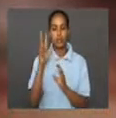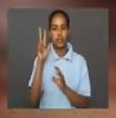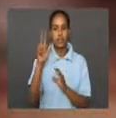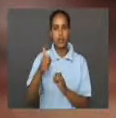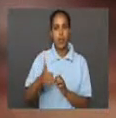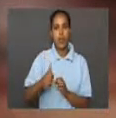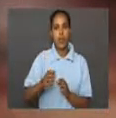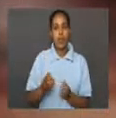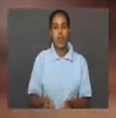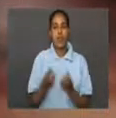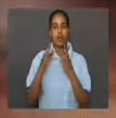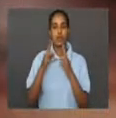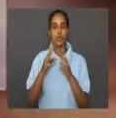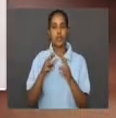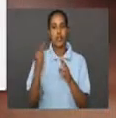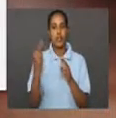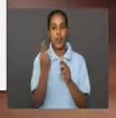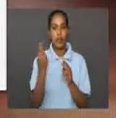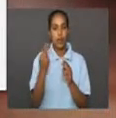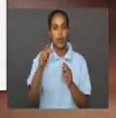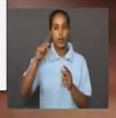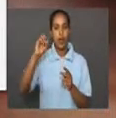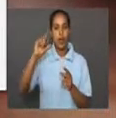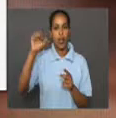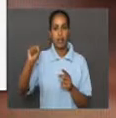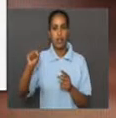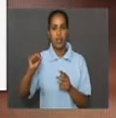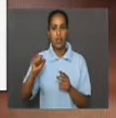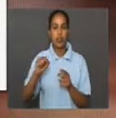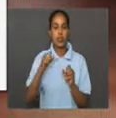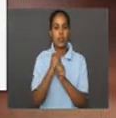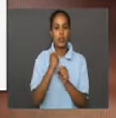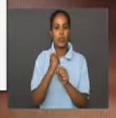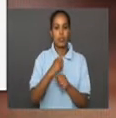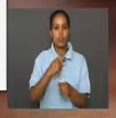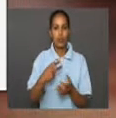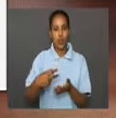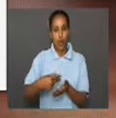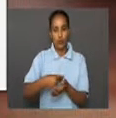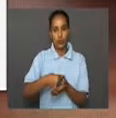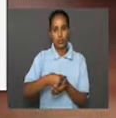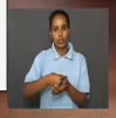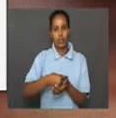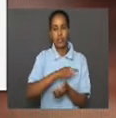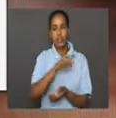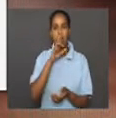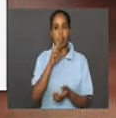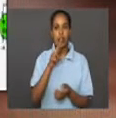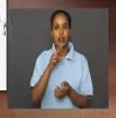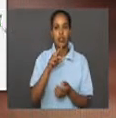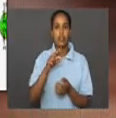three most important polysaccharides are all made of glucose. They